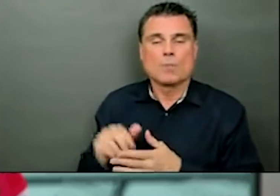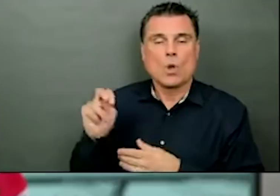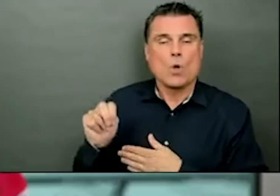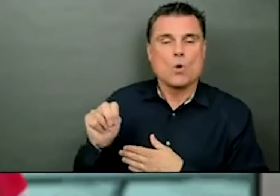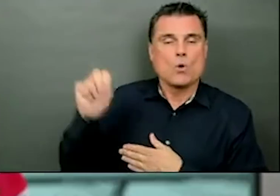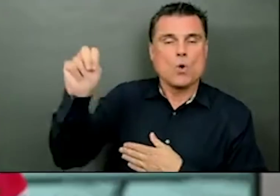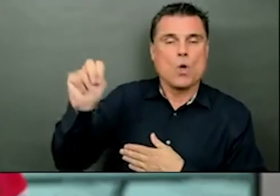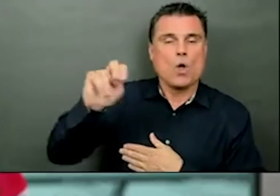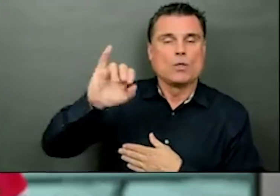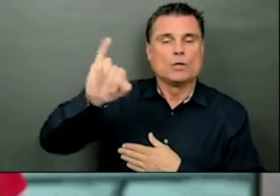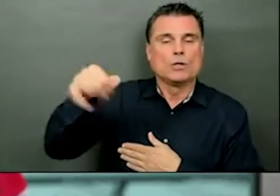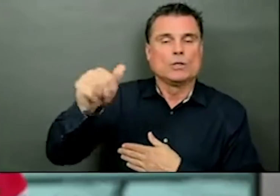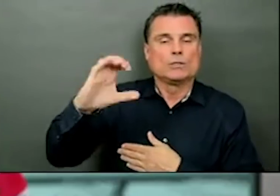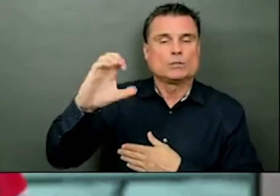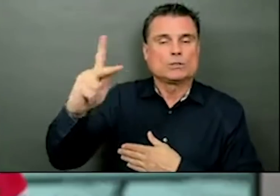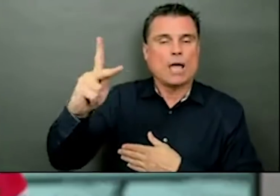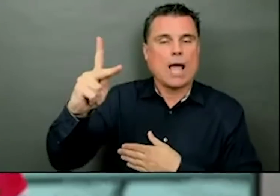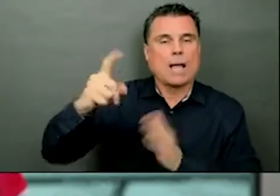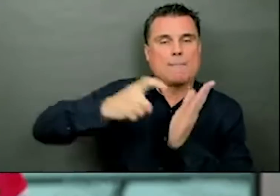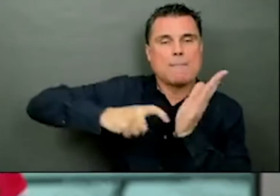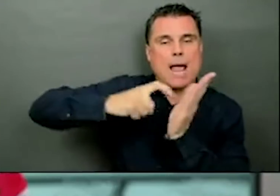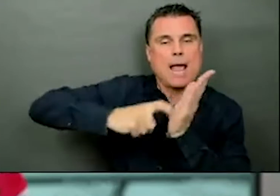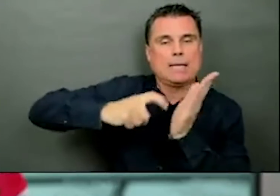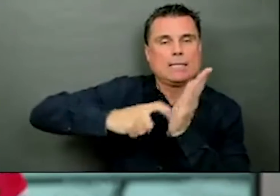we're now up to